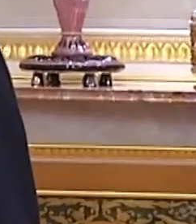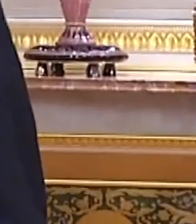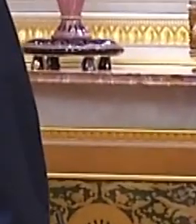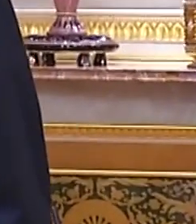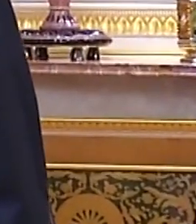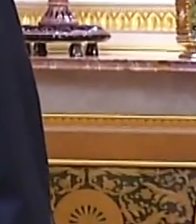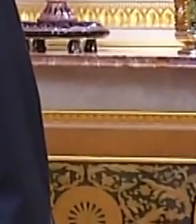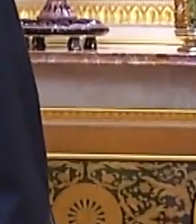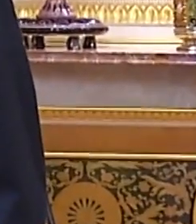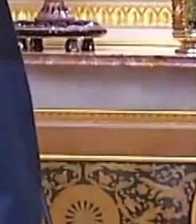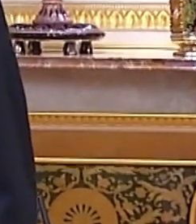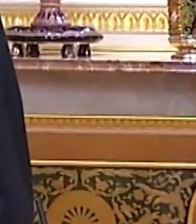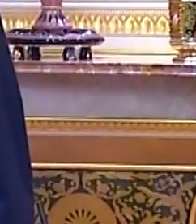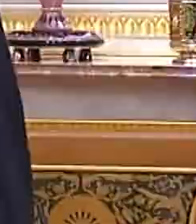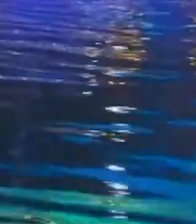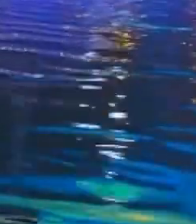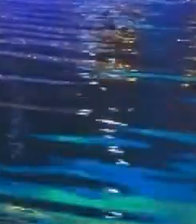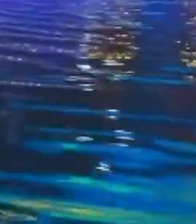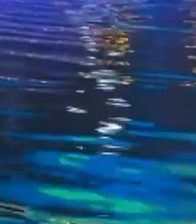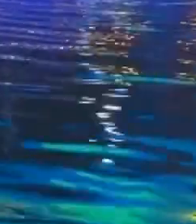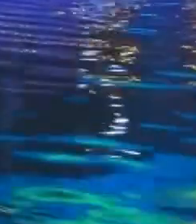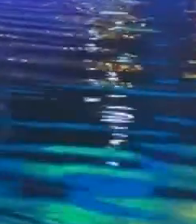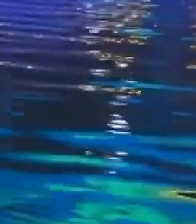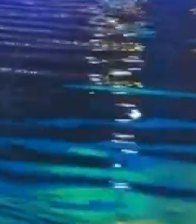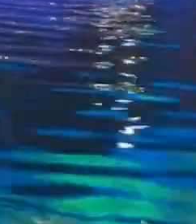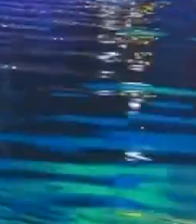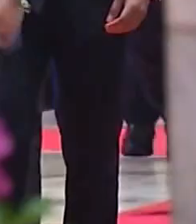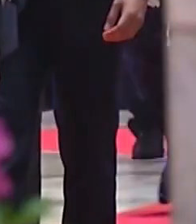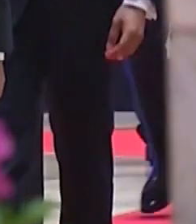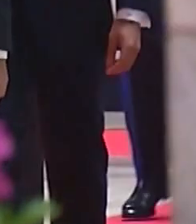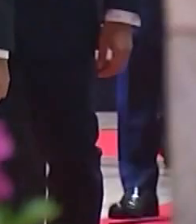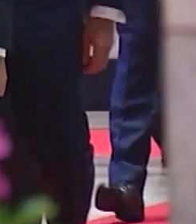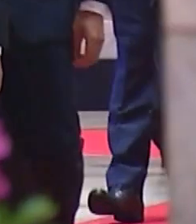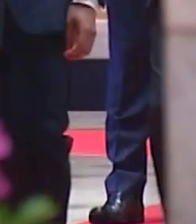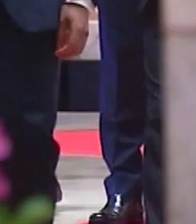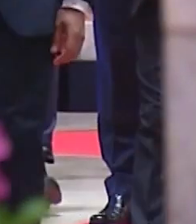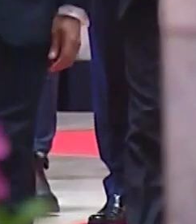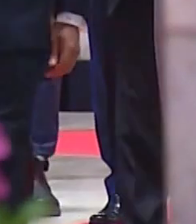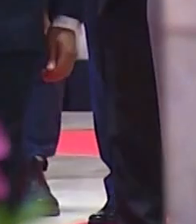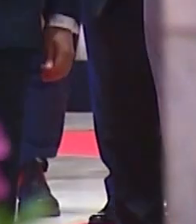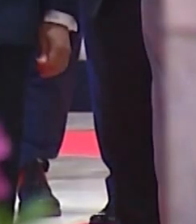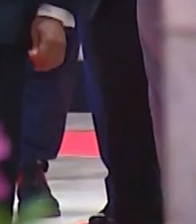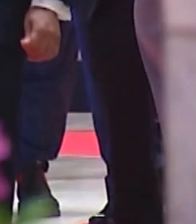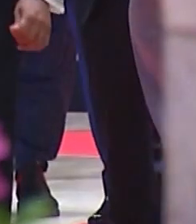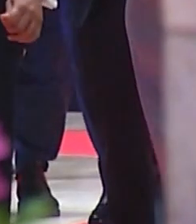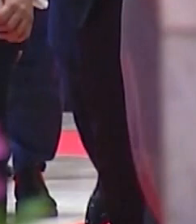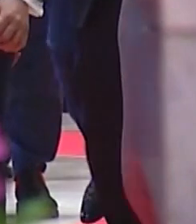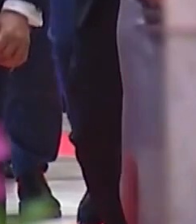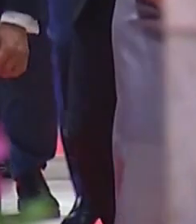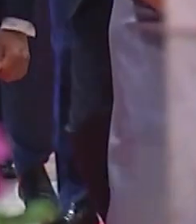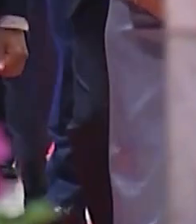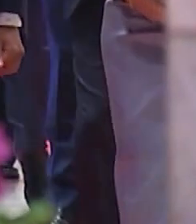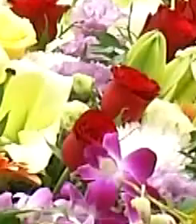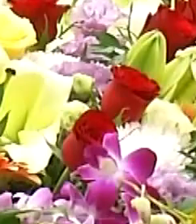Therefore, I look forward to working closely with you in our community building